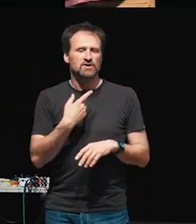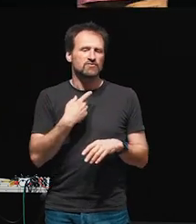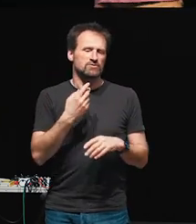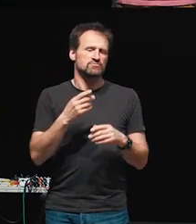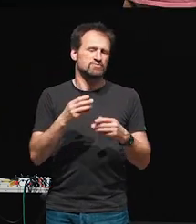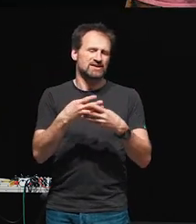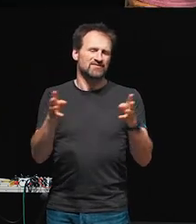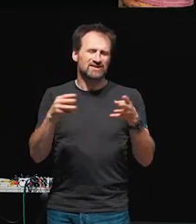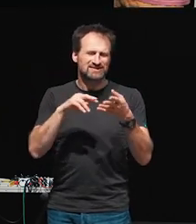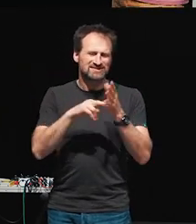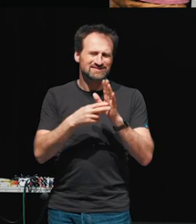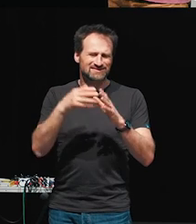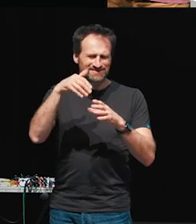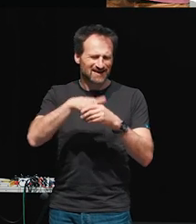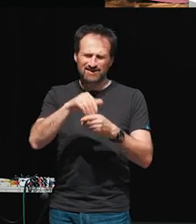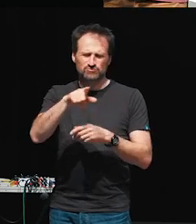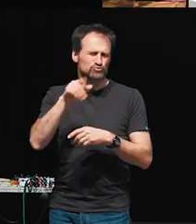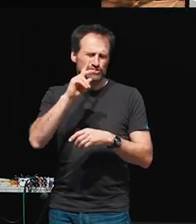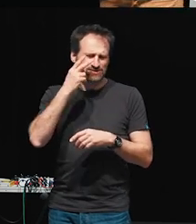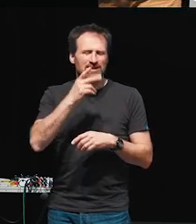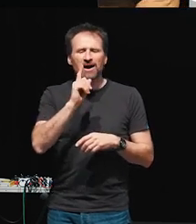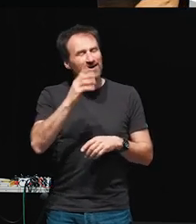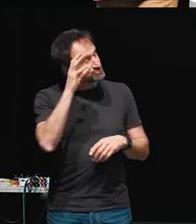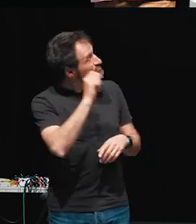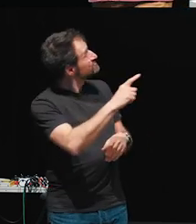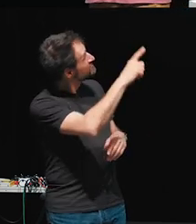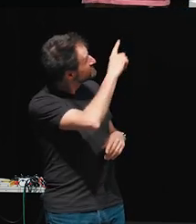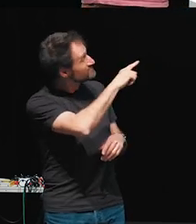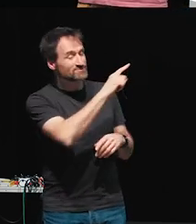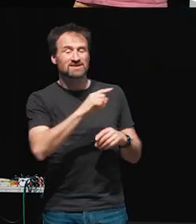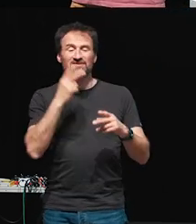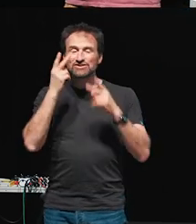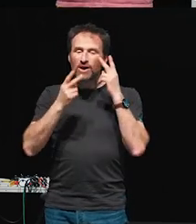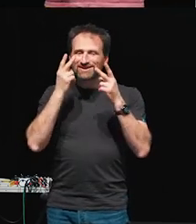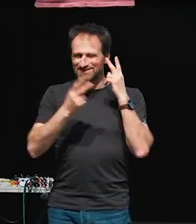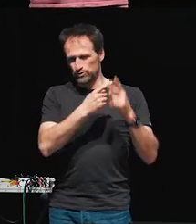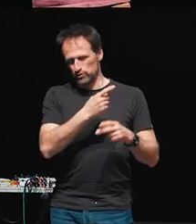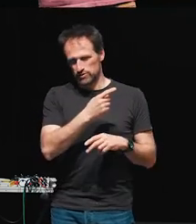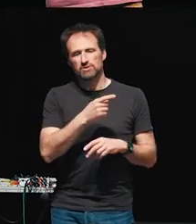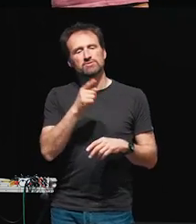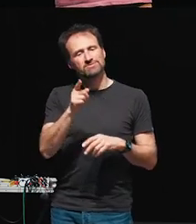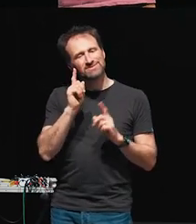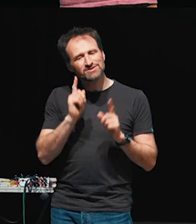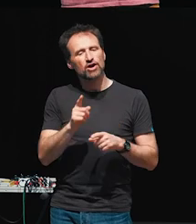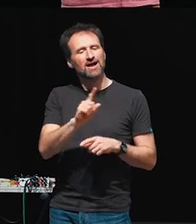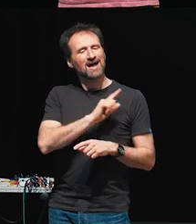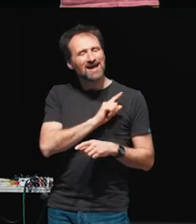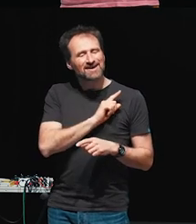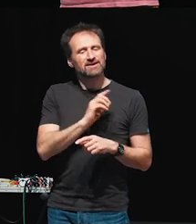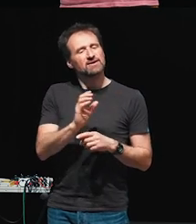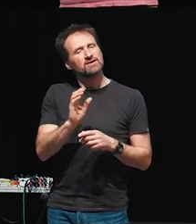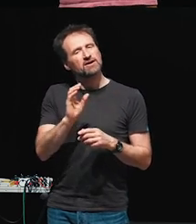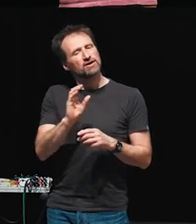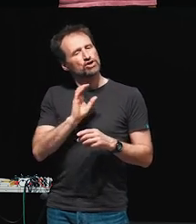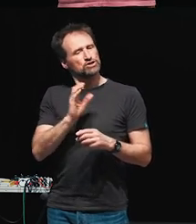you really need to know is that for each of these visualizations that you see, there's the possibility that they have their own custom backend data source they're